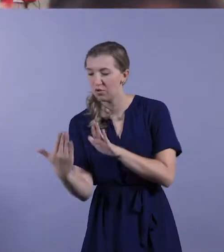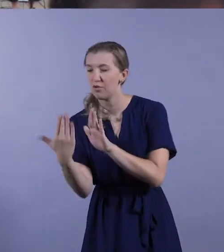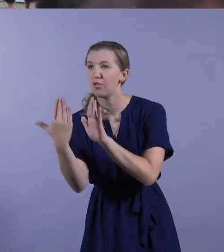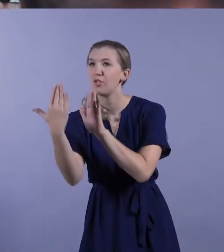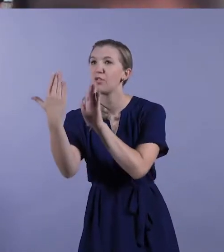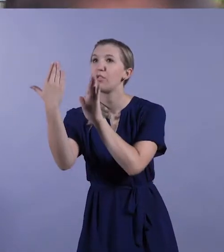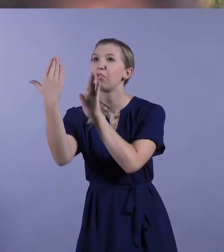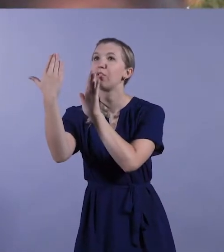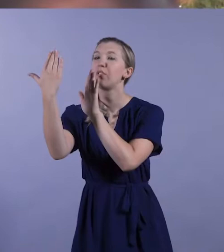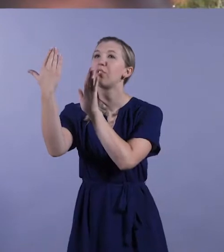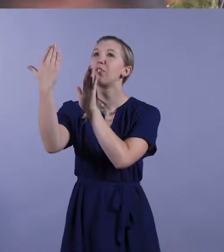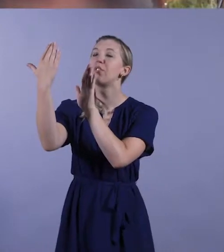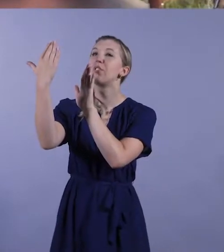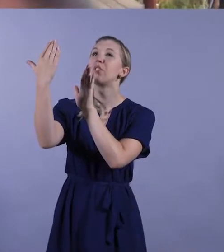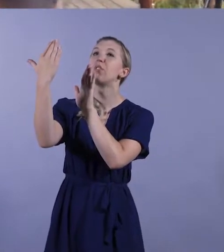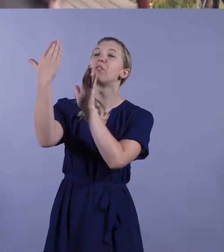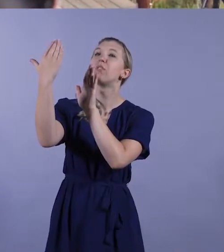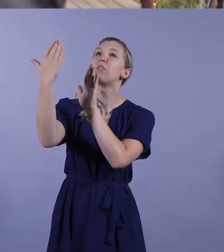bow.